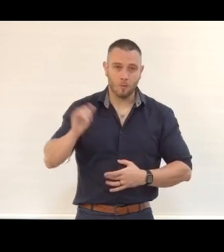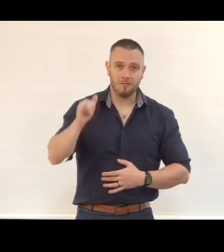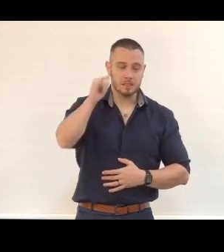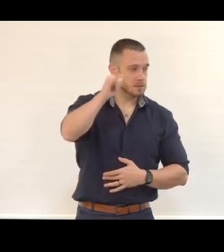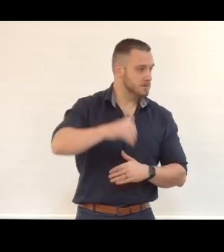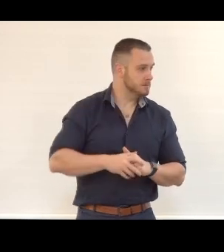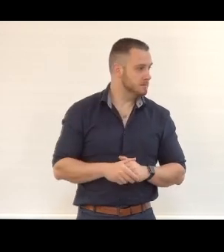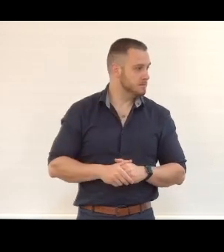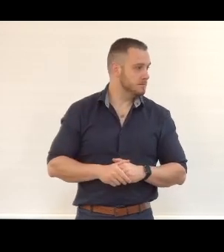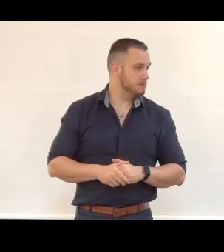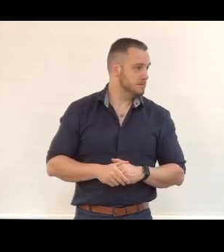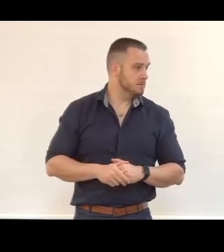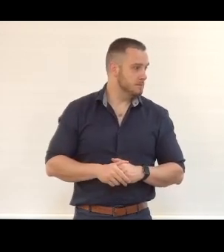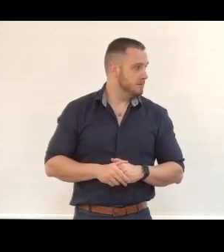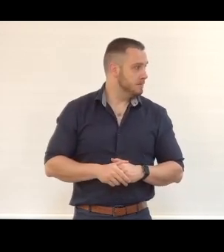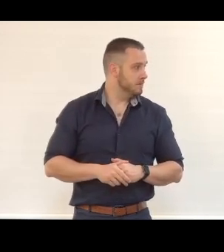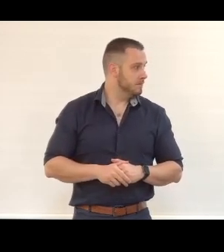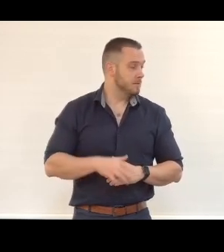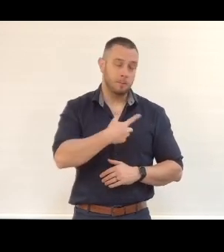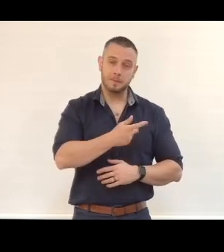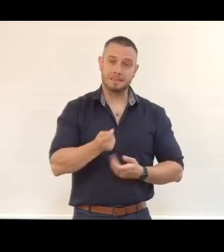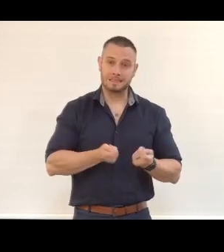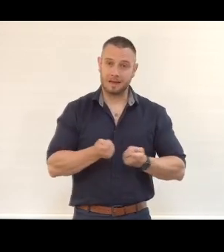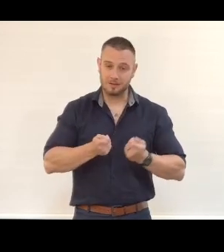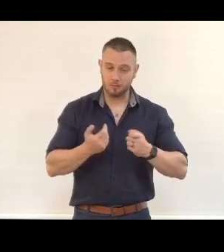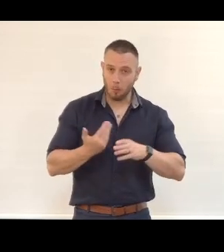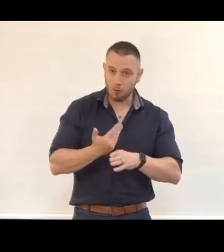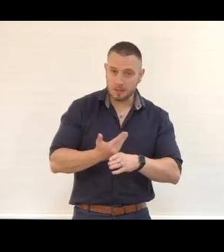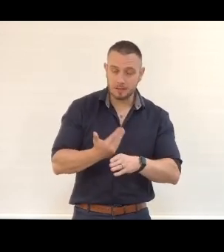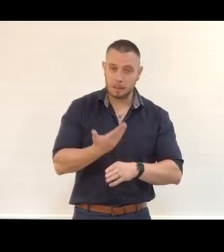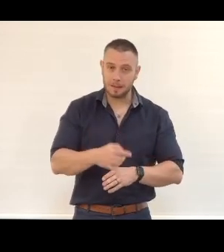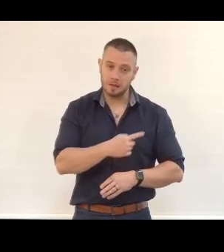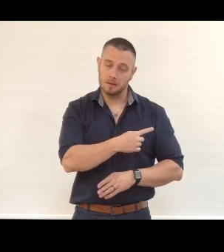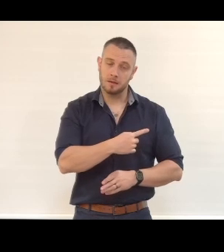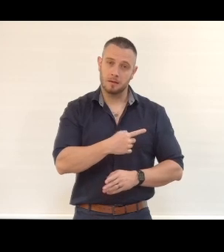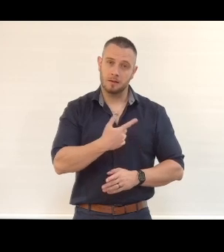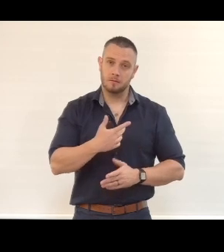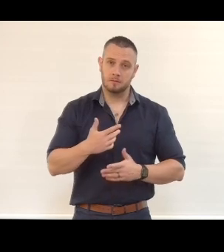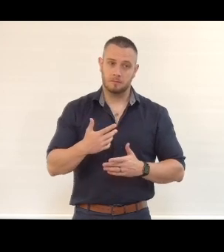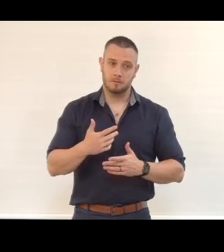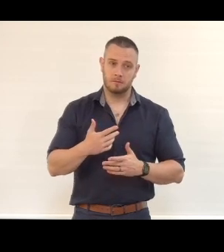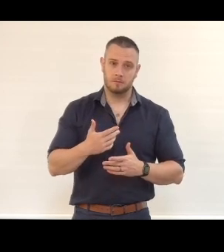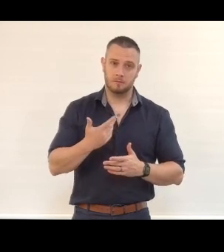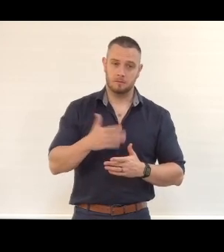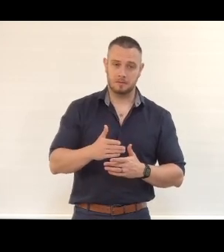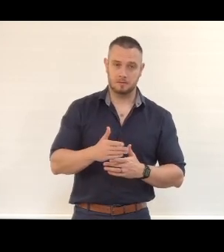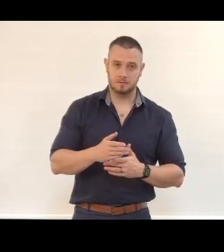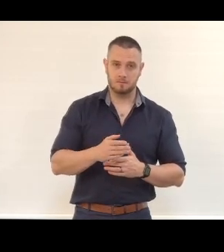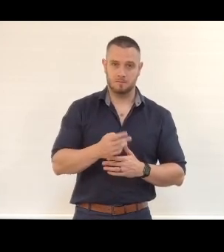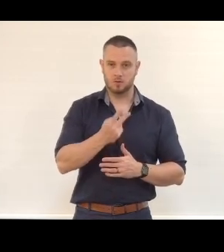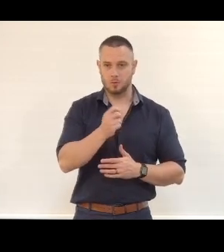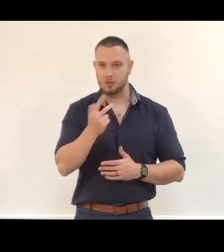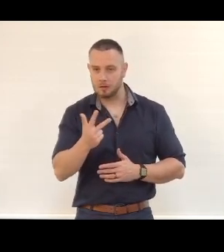the past year and a half, I was the High Seas Director of Operations, and I was in charge of the EMIS 23 and